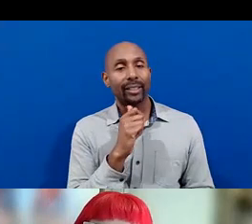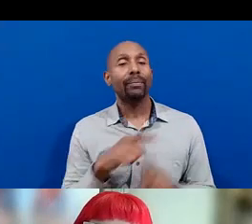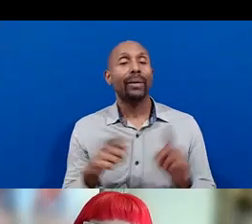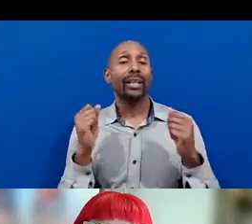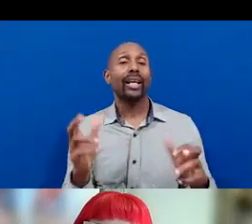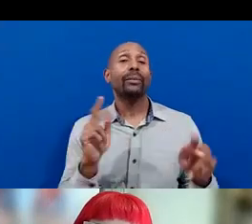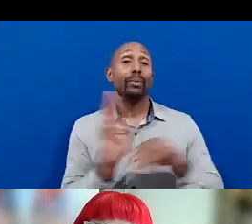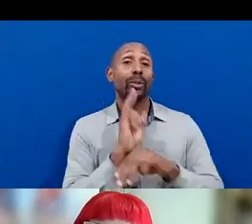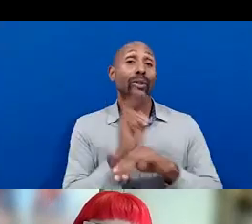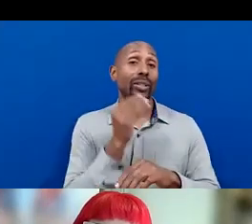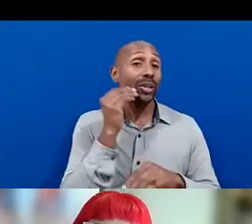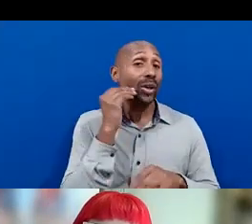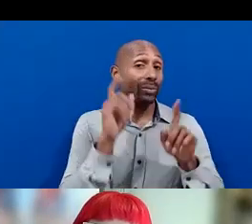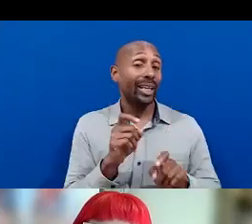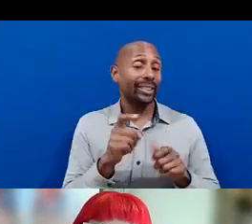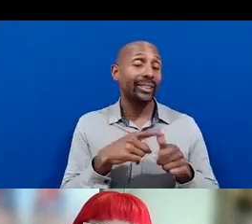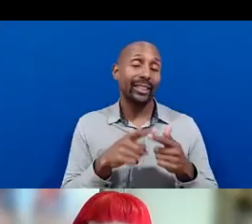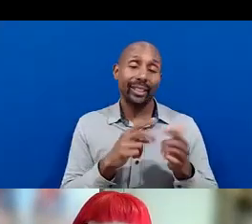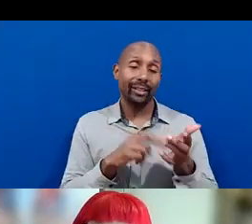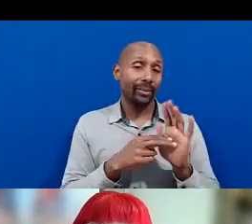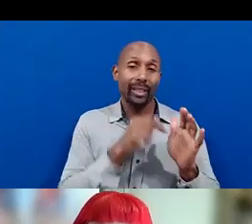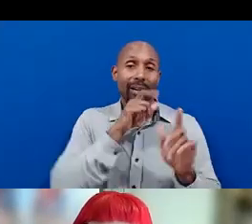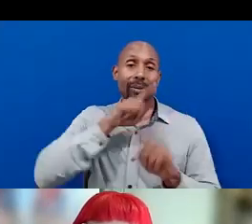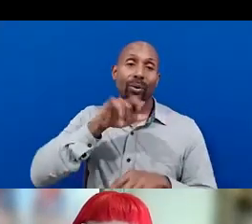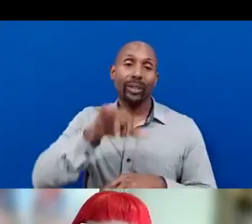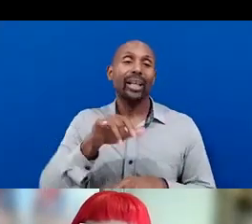this is probably pretty incorrect.